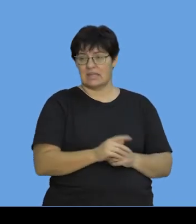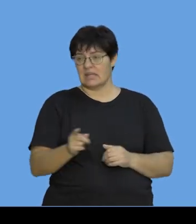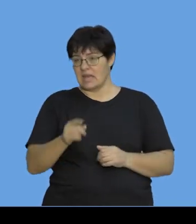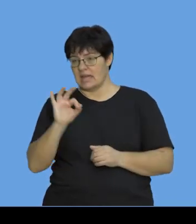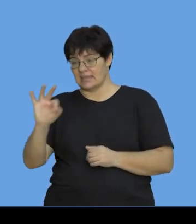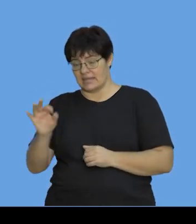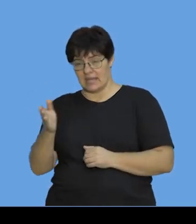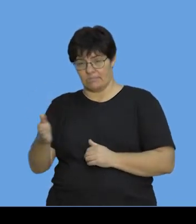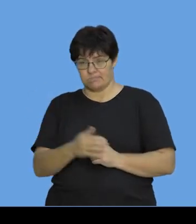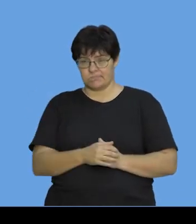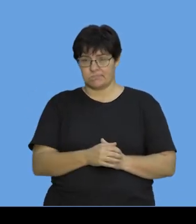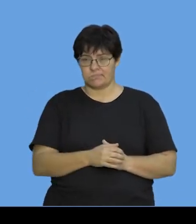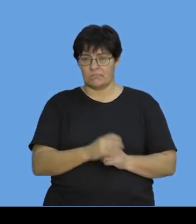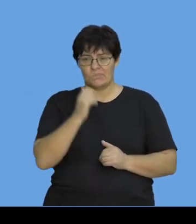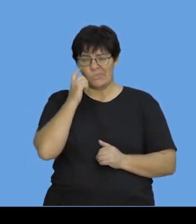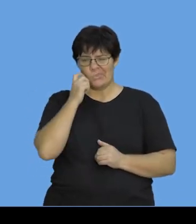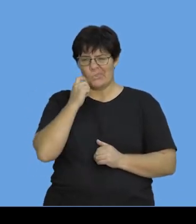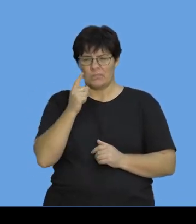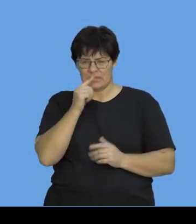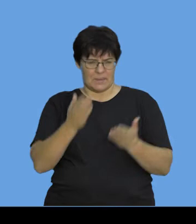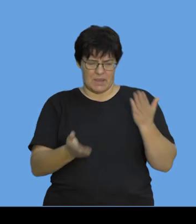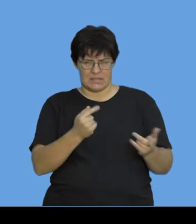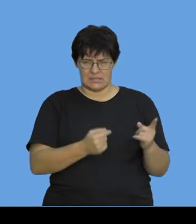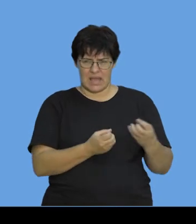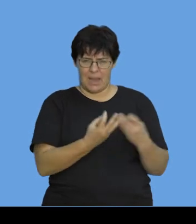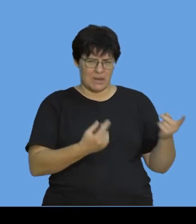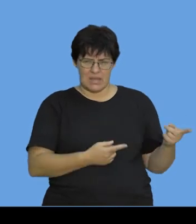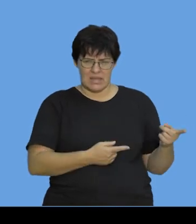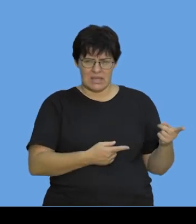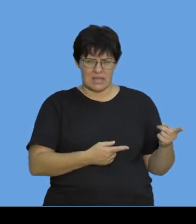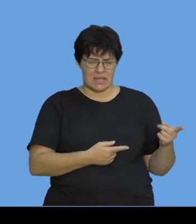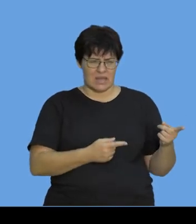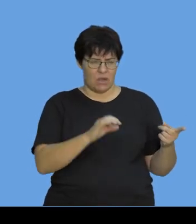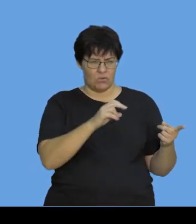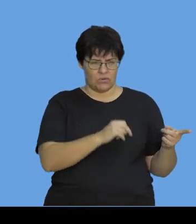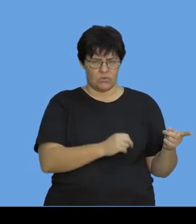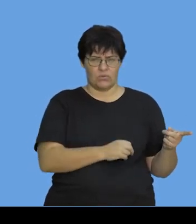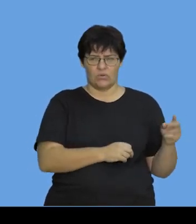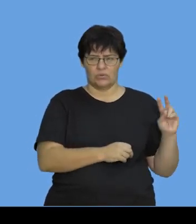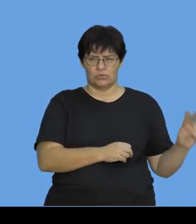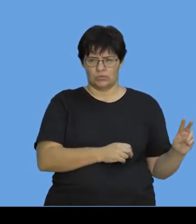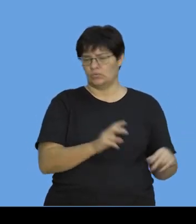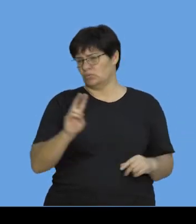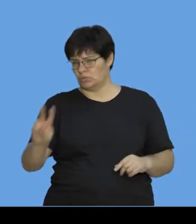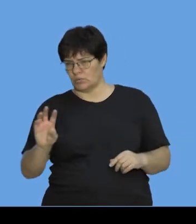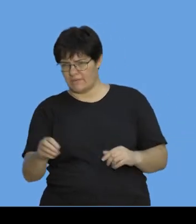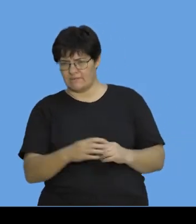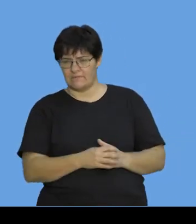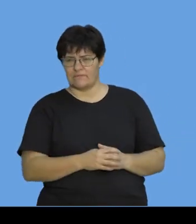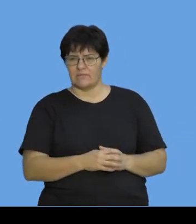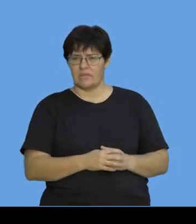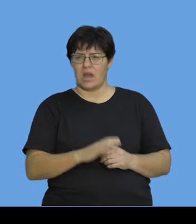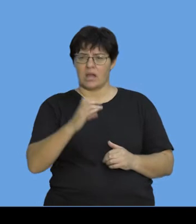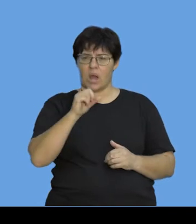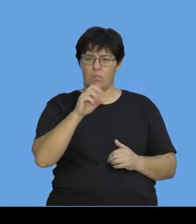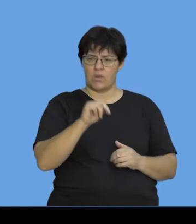also another 3 there, let's check if it's balanced. How many ions do we have on the left? Is 2, on the right is 2. Let's